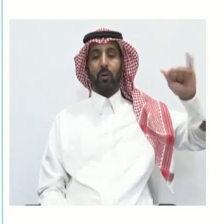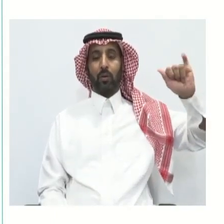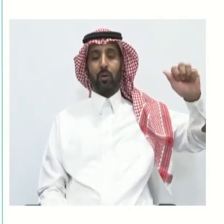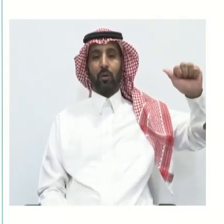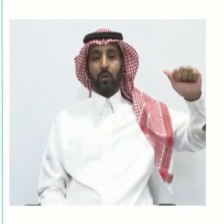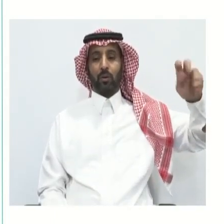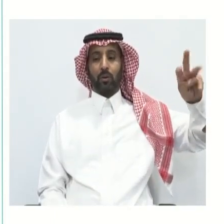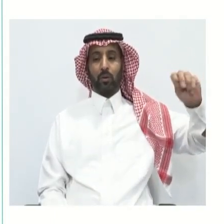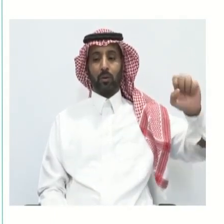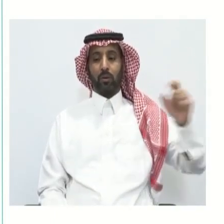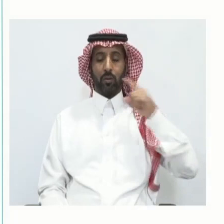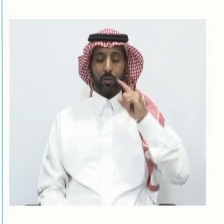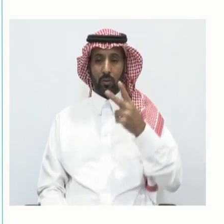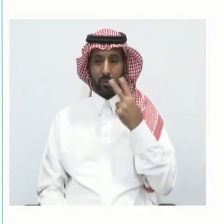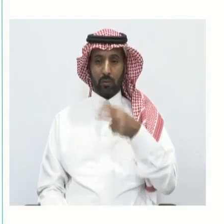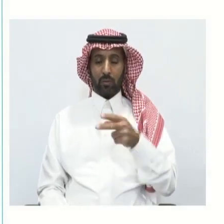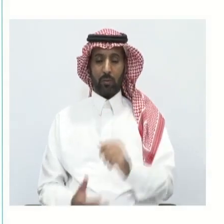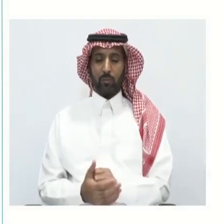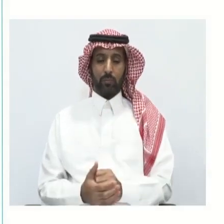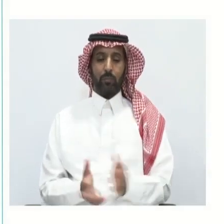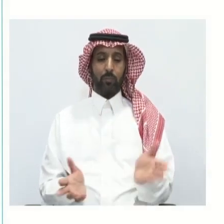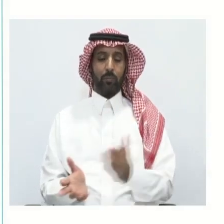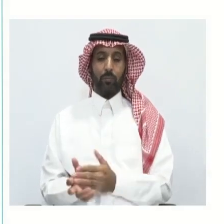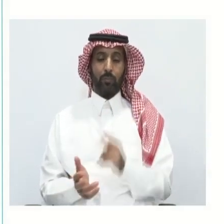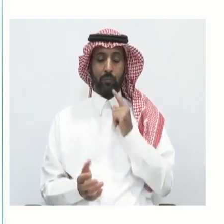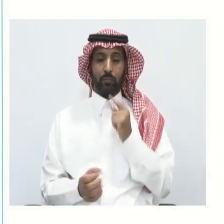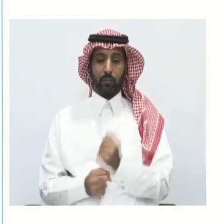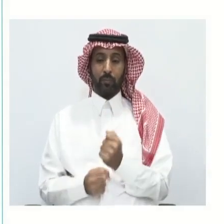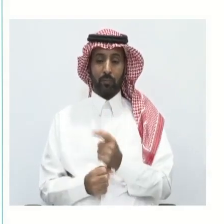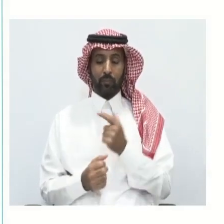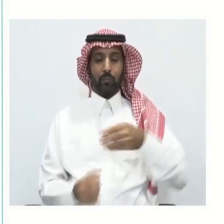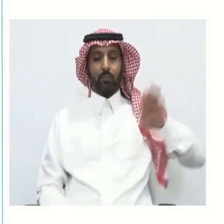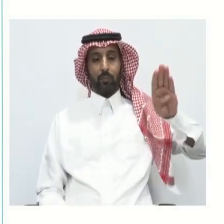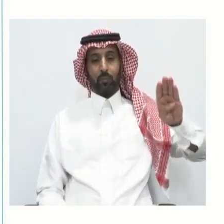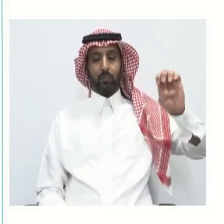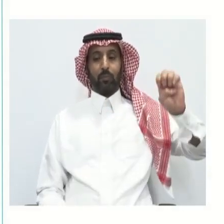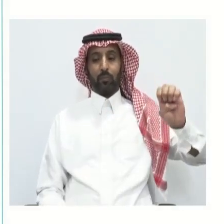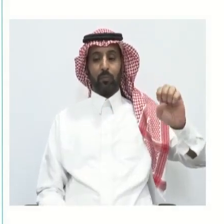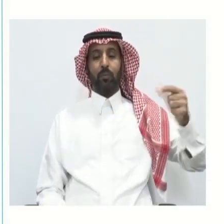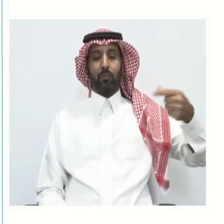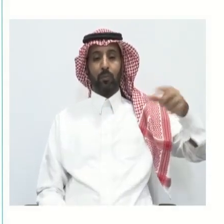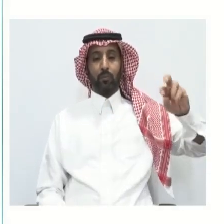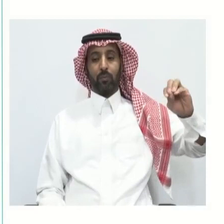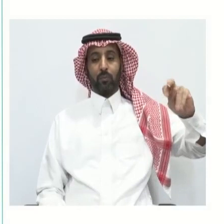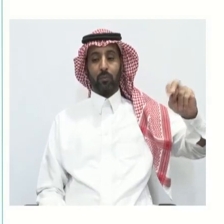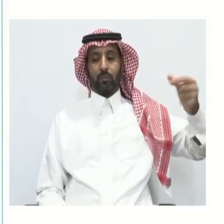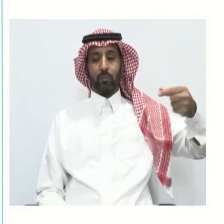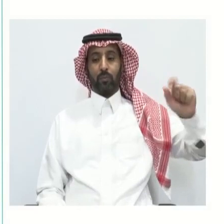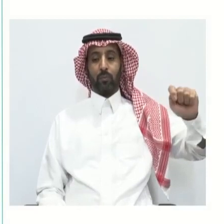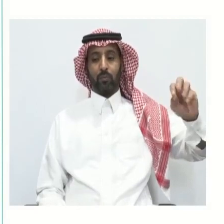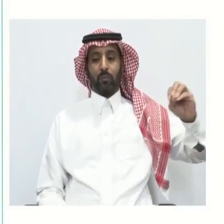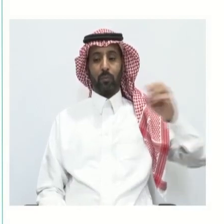an easy lesson, but you have to pay attention for it. The function of be going to is to express